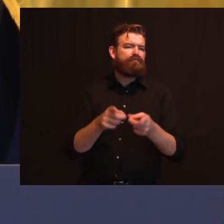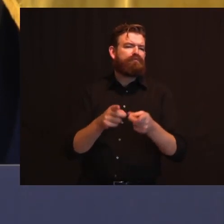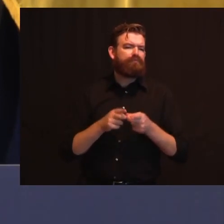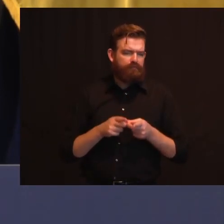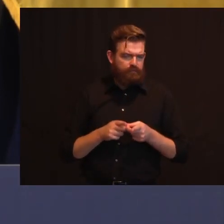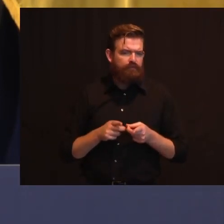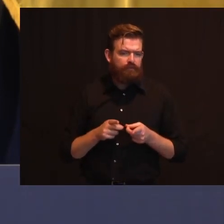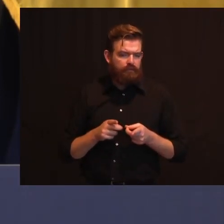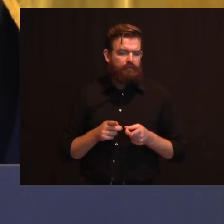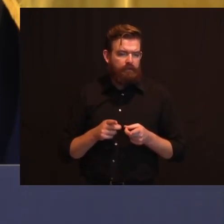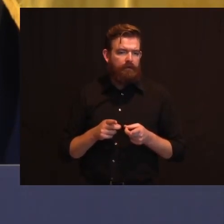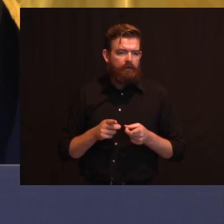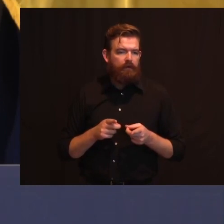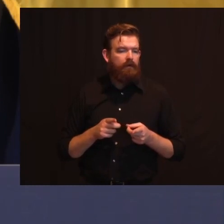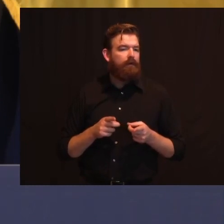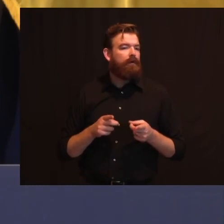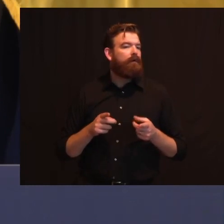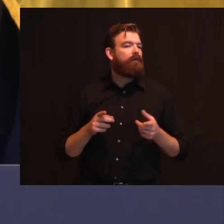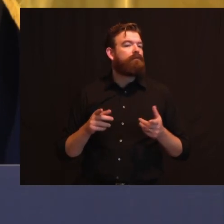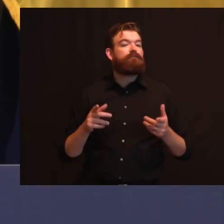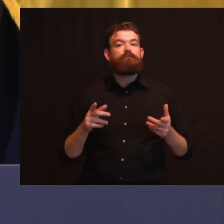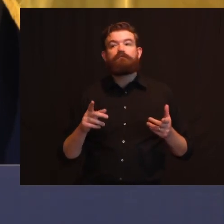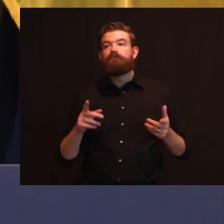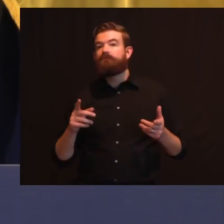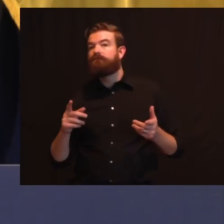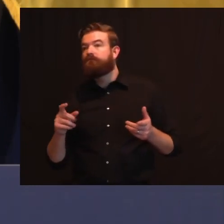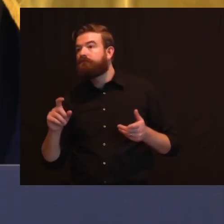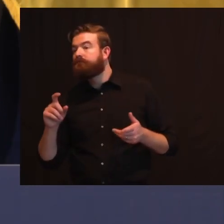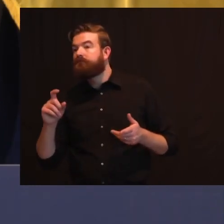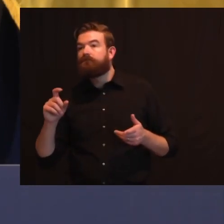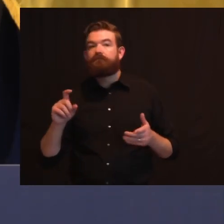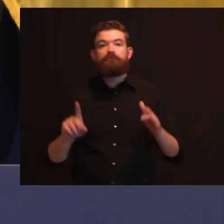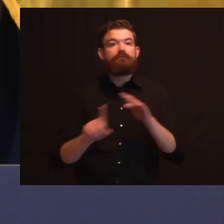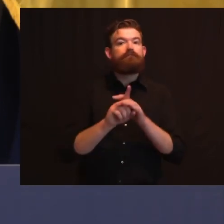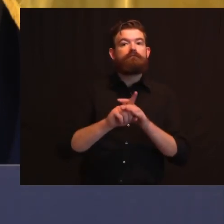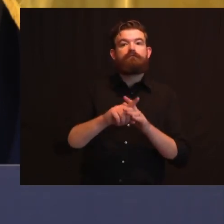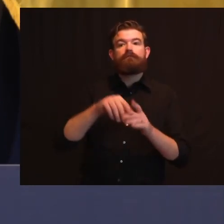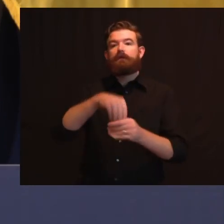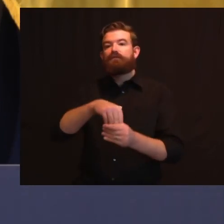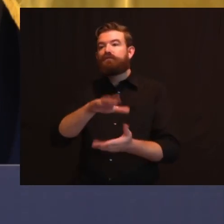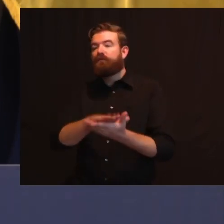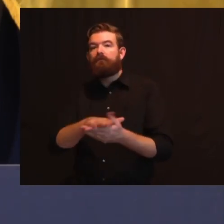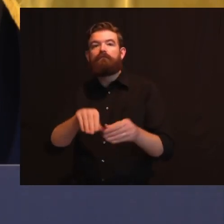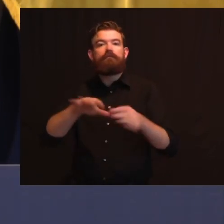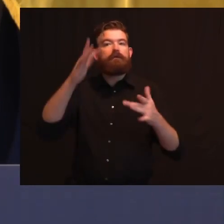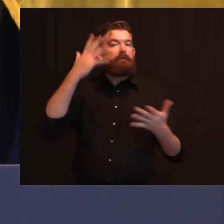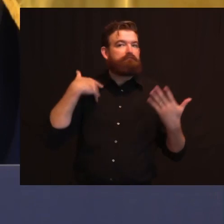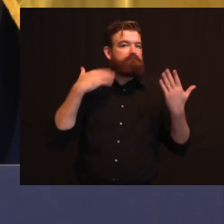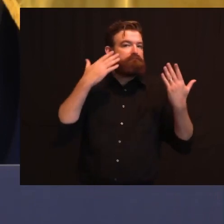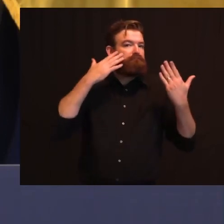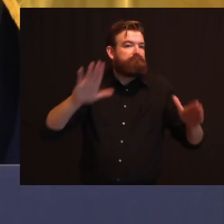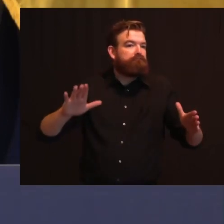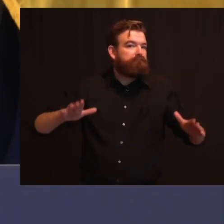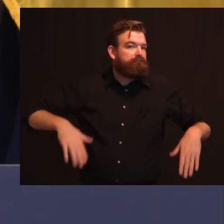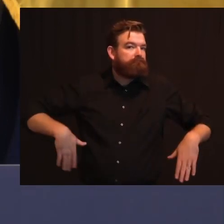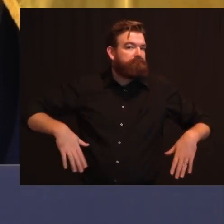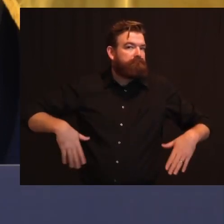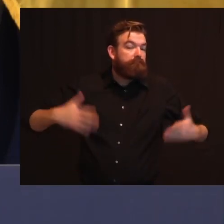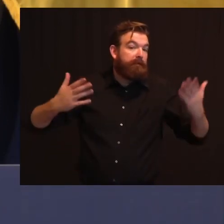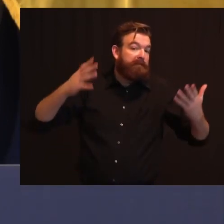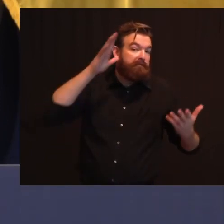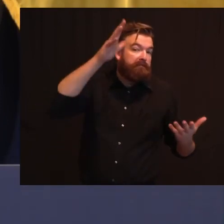as we're sitting here, over time that's going to change at some point, right? So, as we get back in, packed, not packed, but back